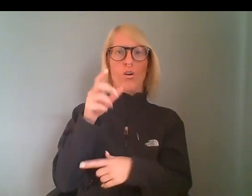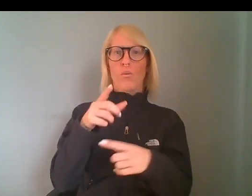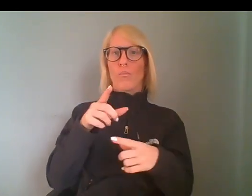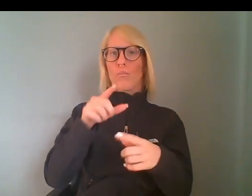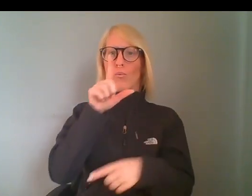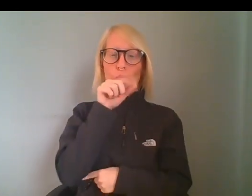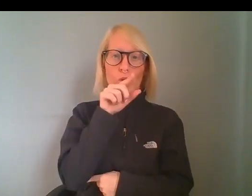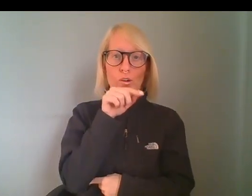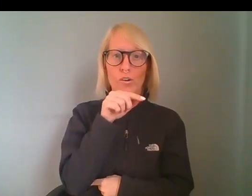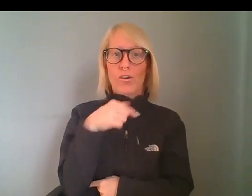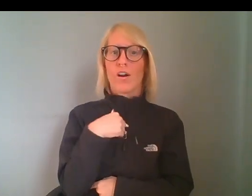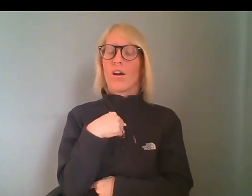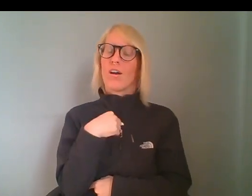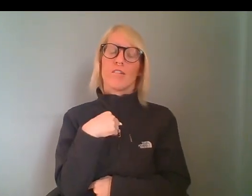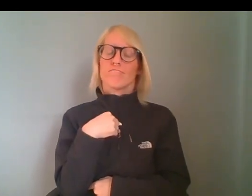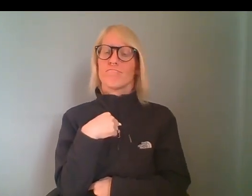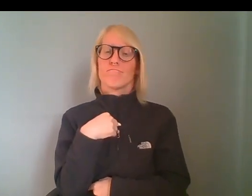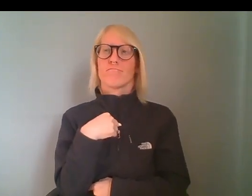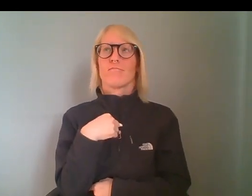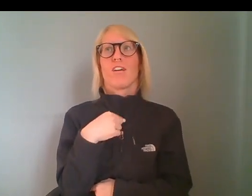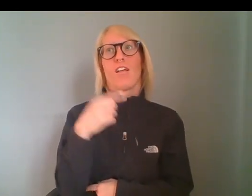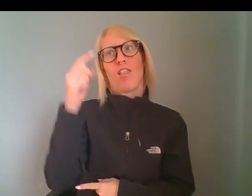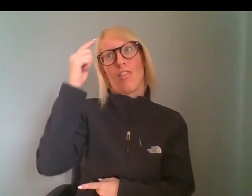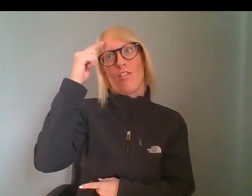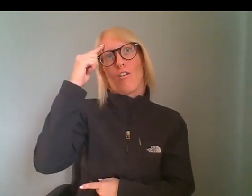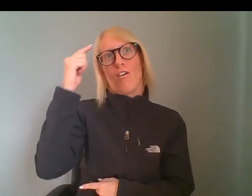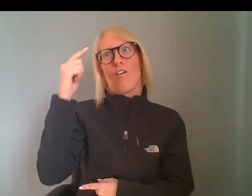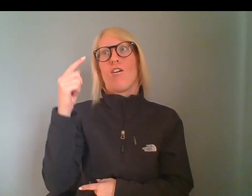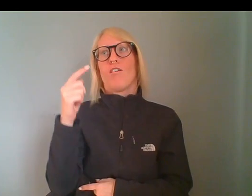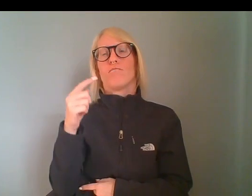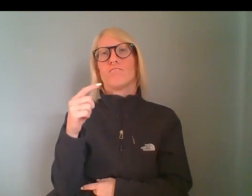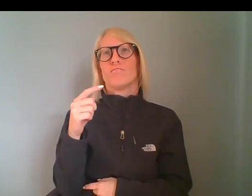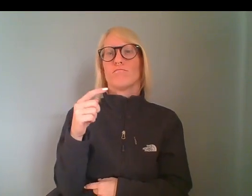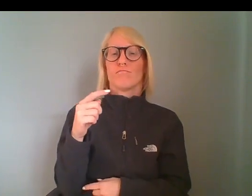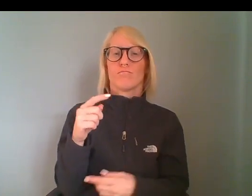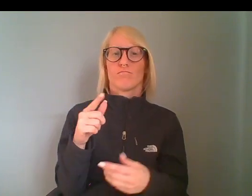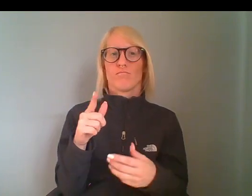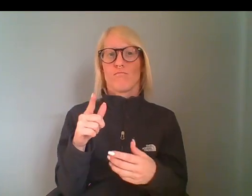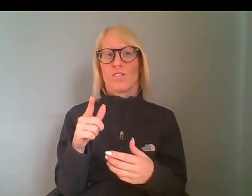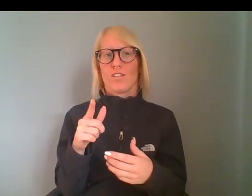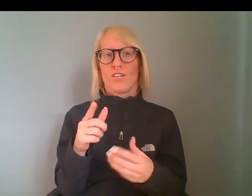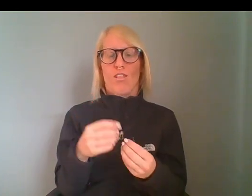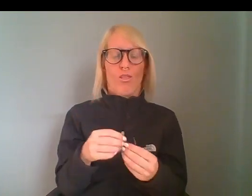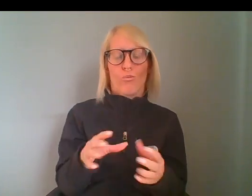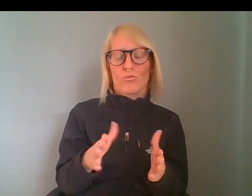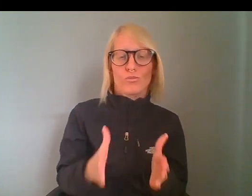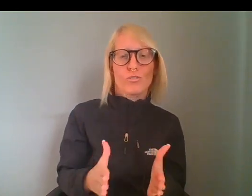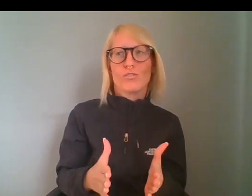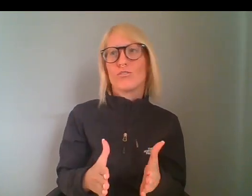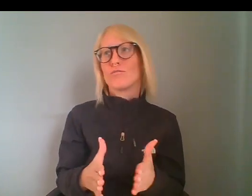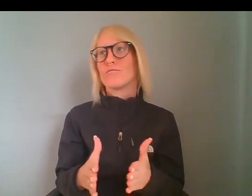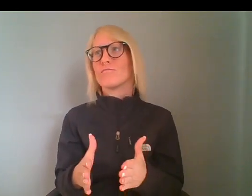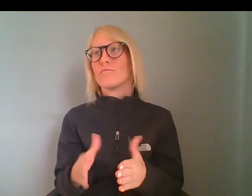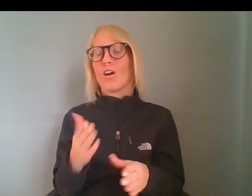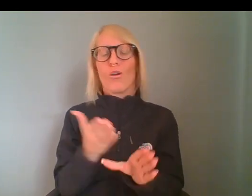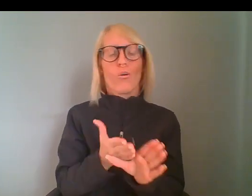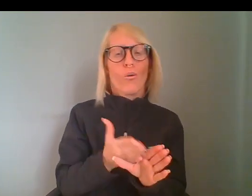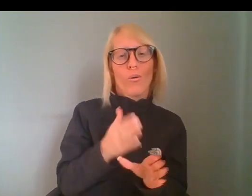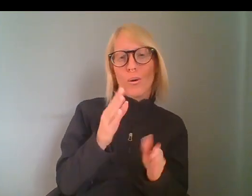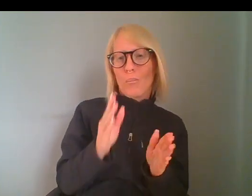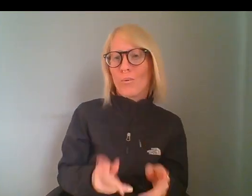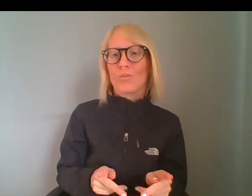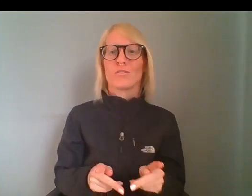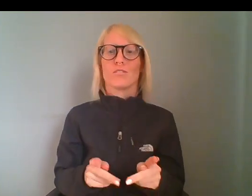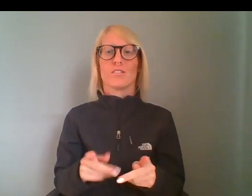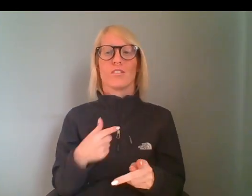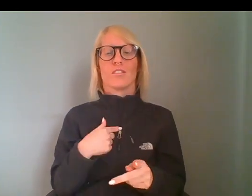this. I thought it was a bunch of losers with too much time on their hands. That is honest. That is my impression of what I thought